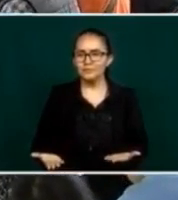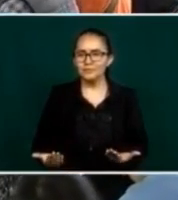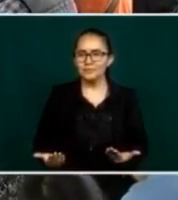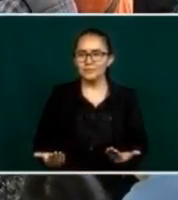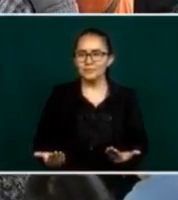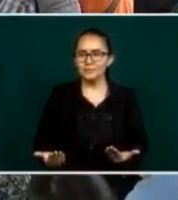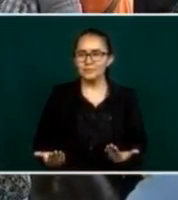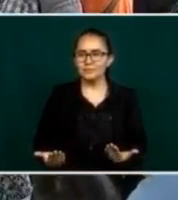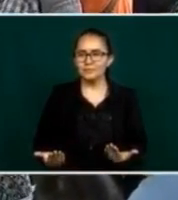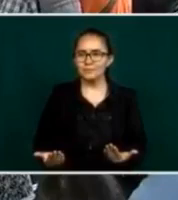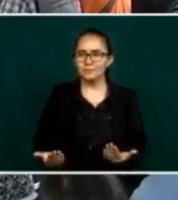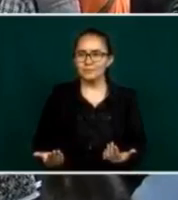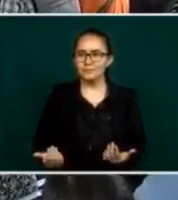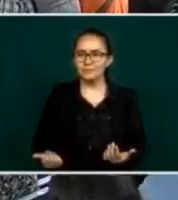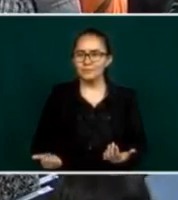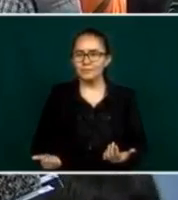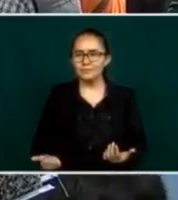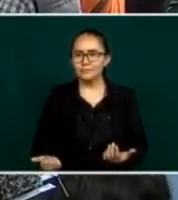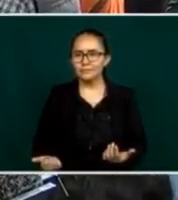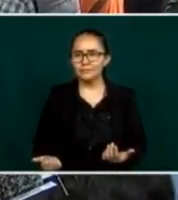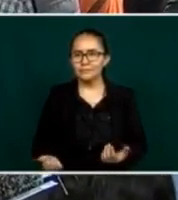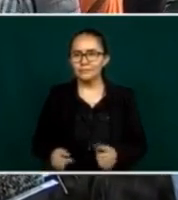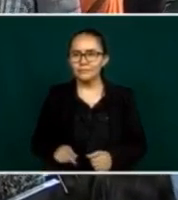that you're going to help the farm workers.